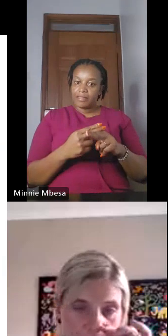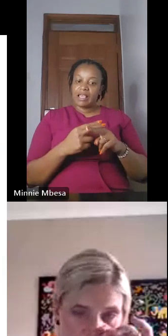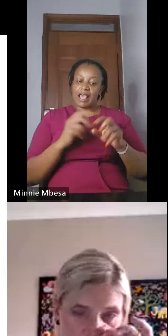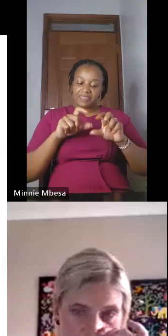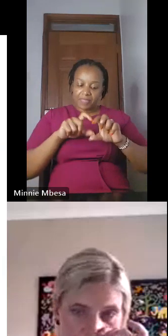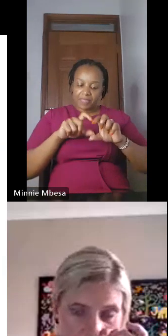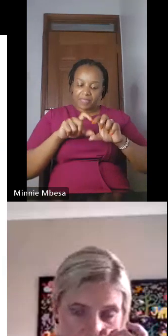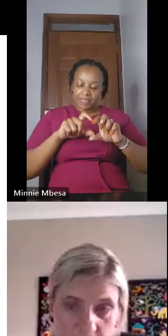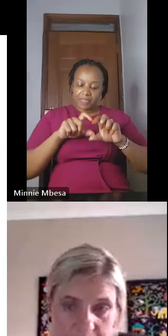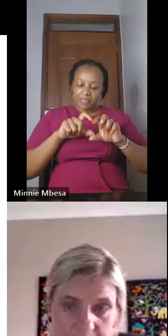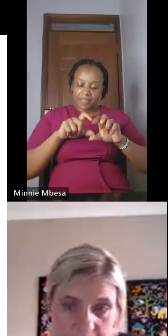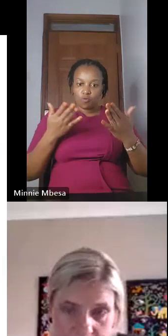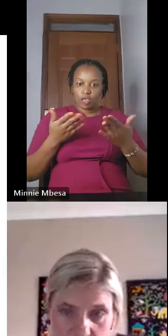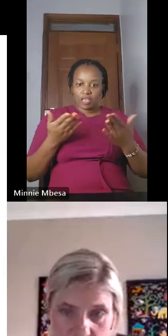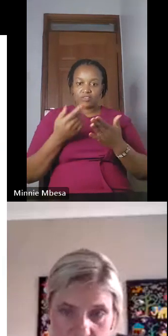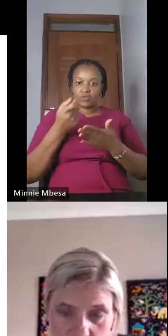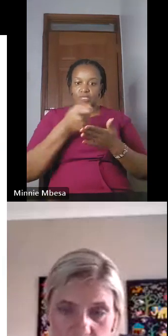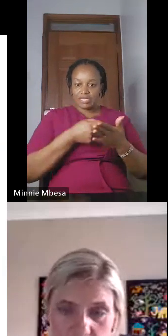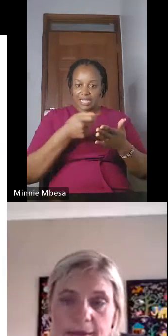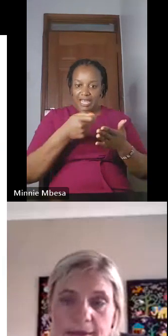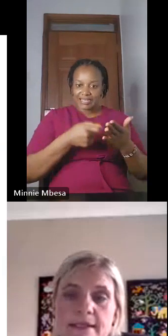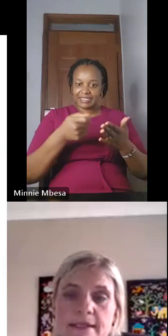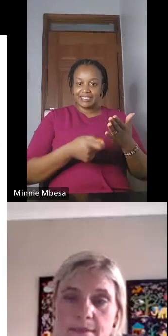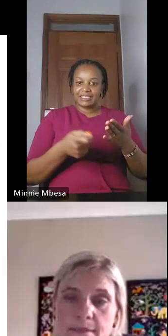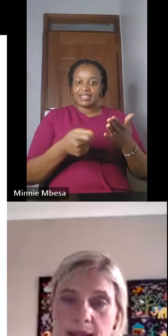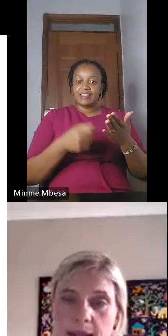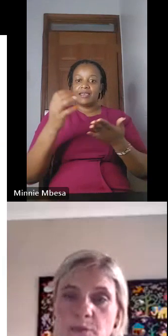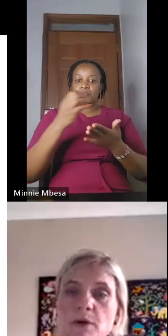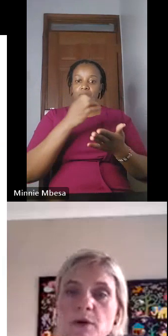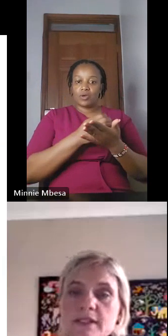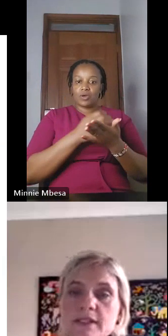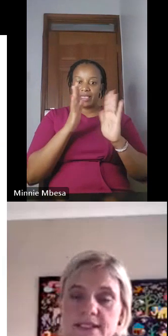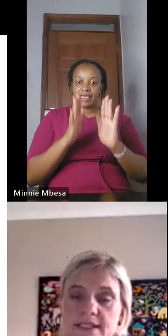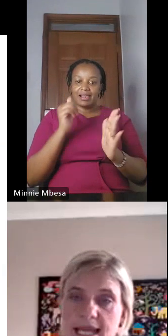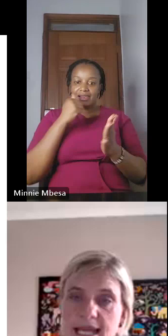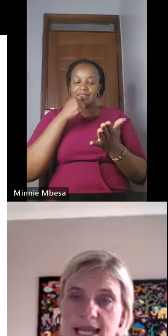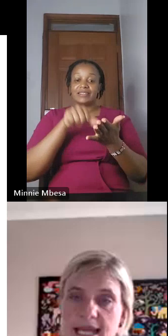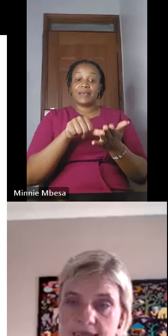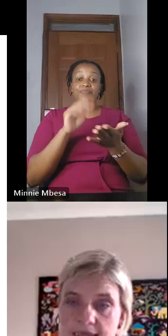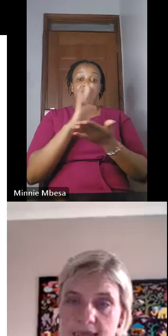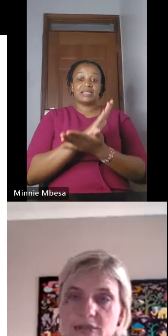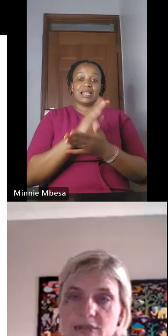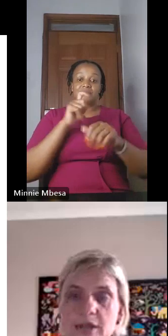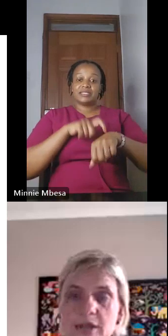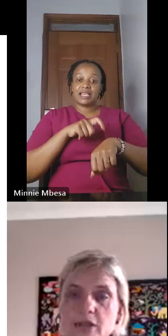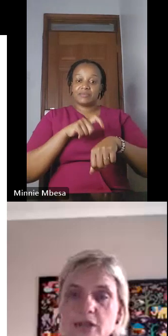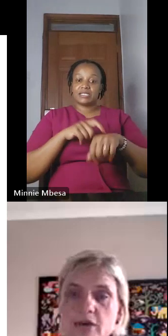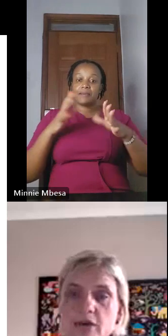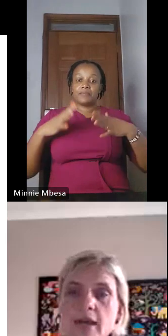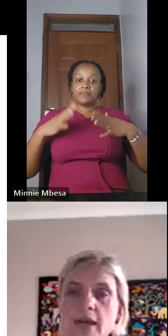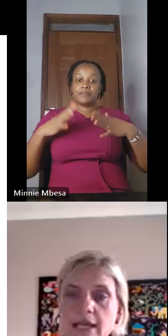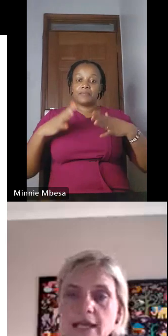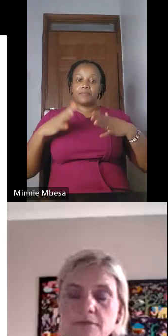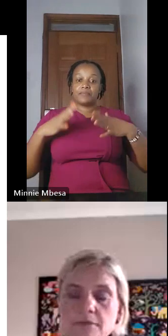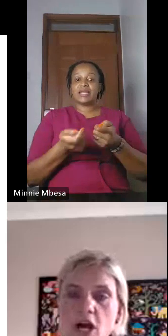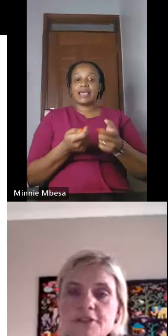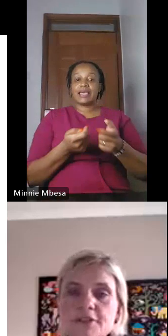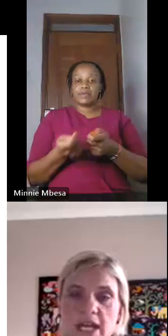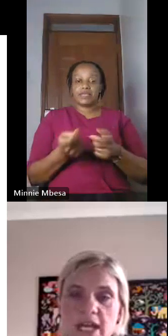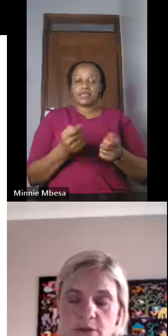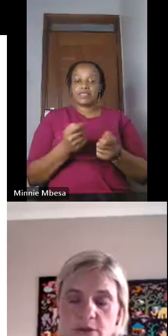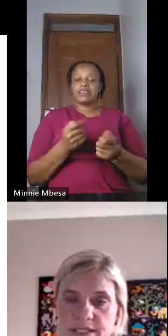the employer referee letter, sometimes people will just type their name. So they will go,